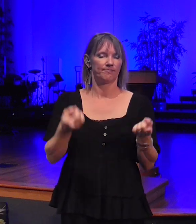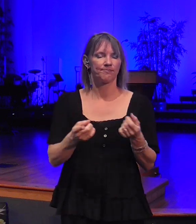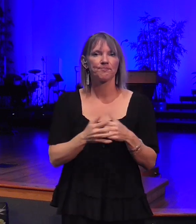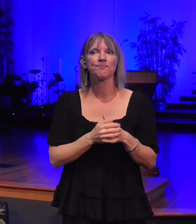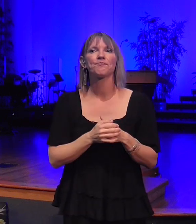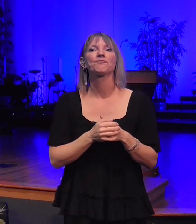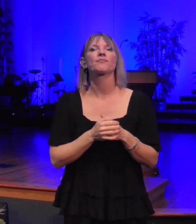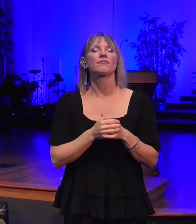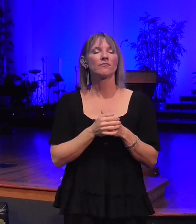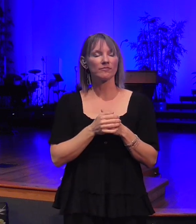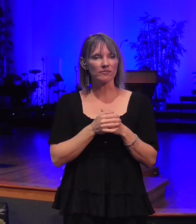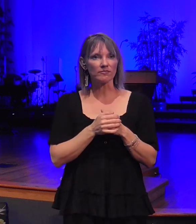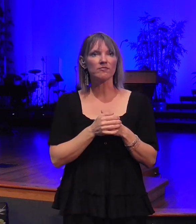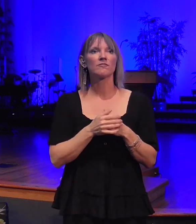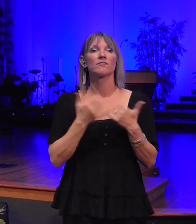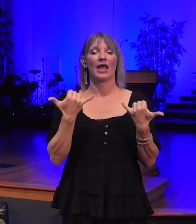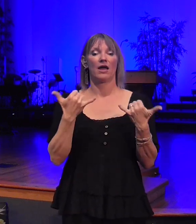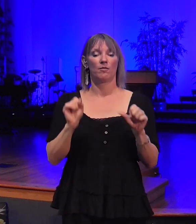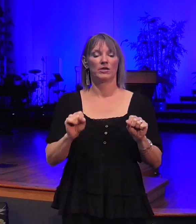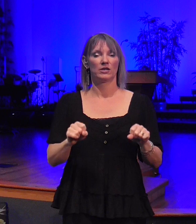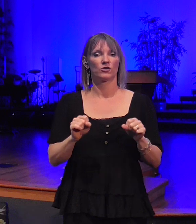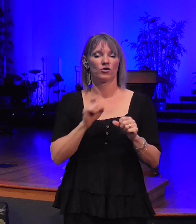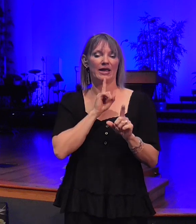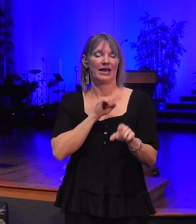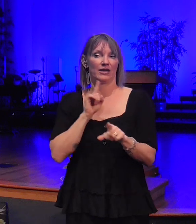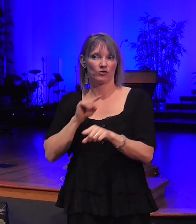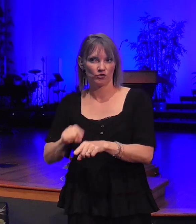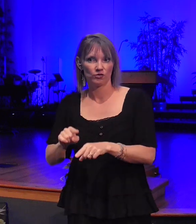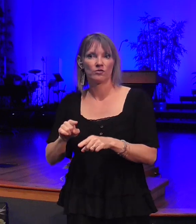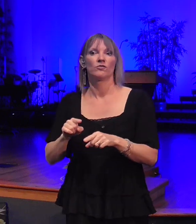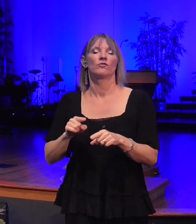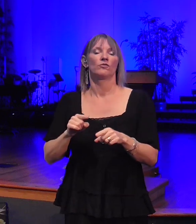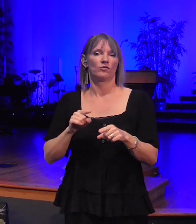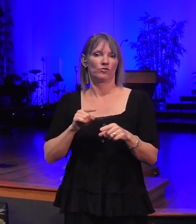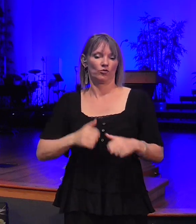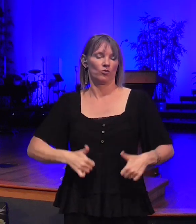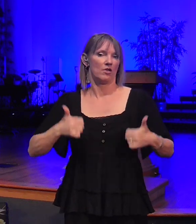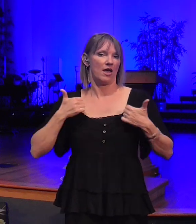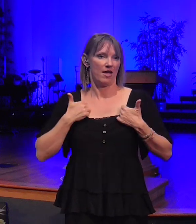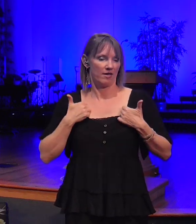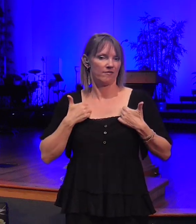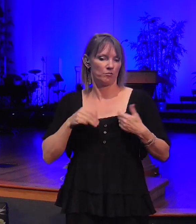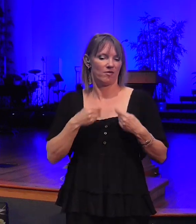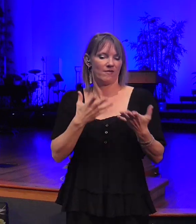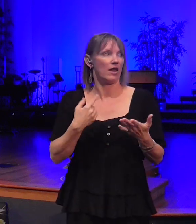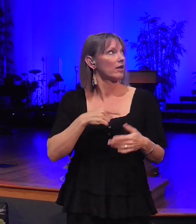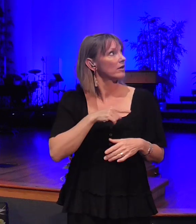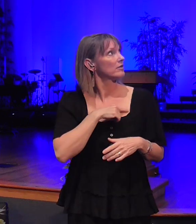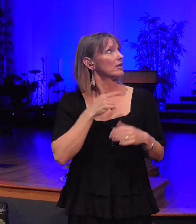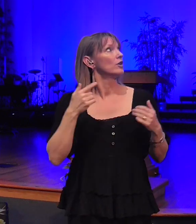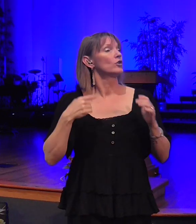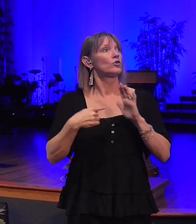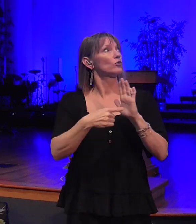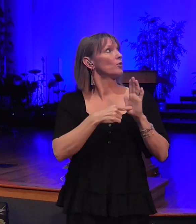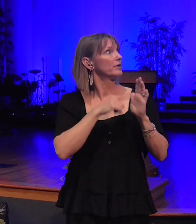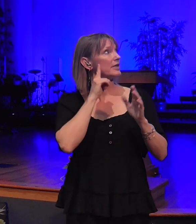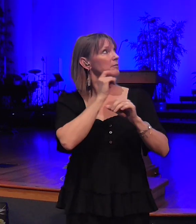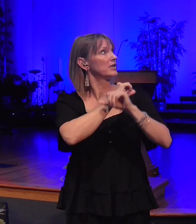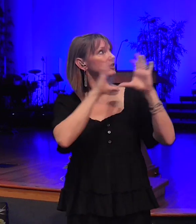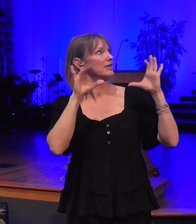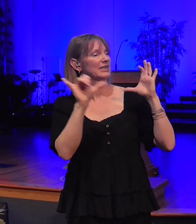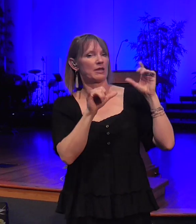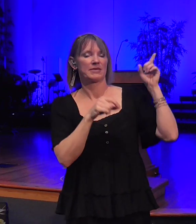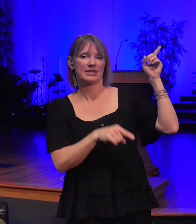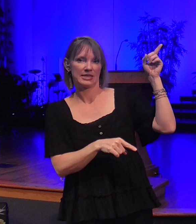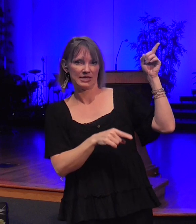us potential answers to the greatest questions of life. It's an amazing thing, and it shows us images like the following, and it's an amazing thing